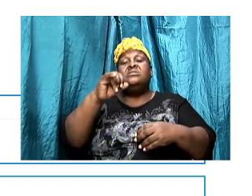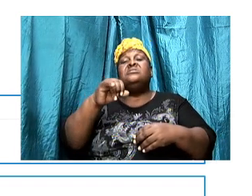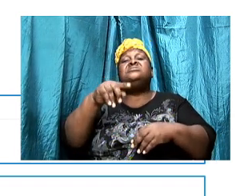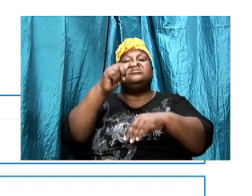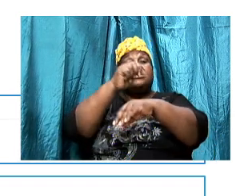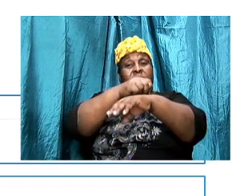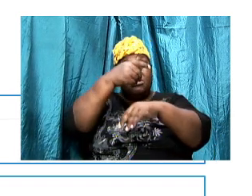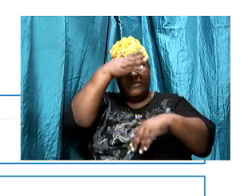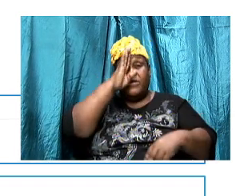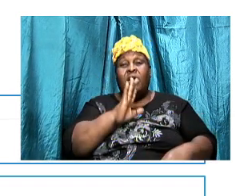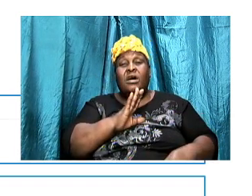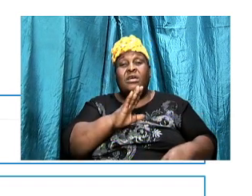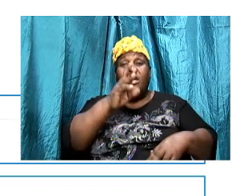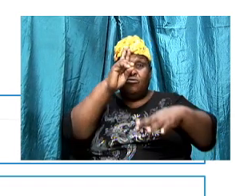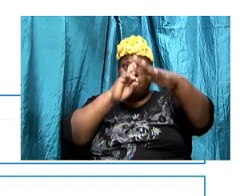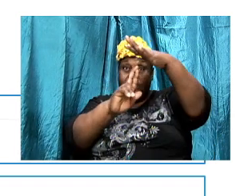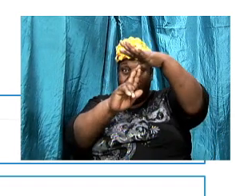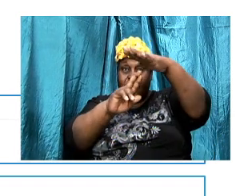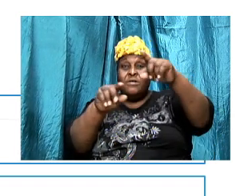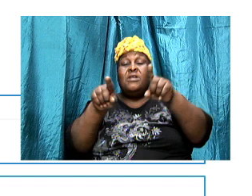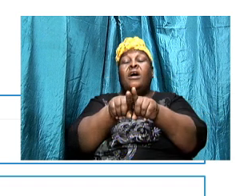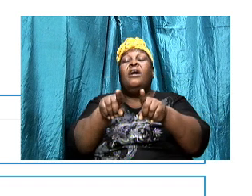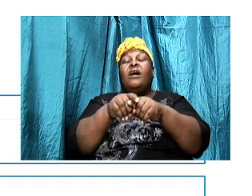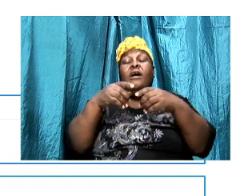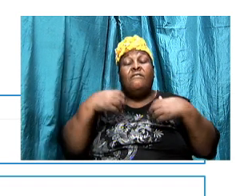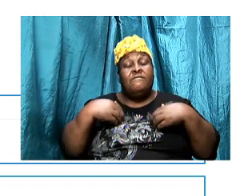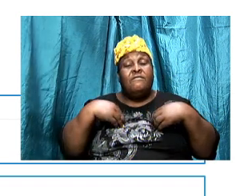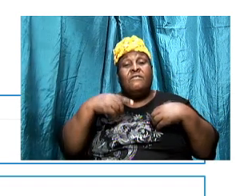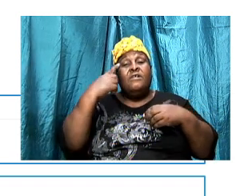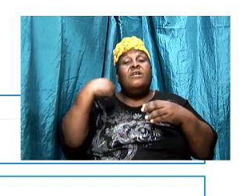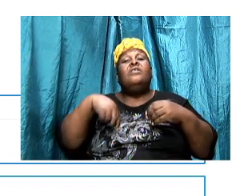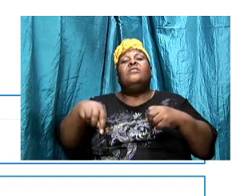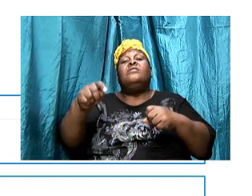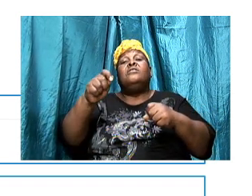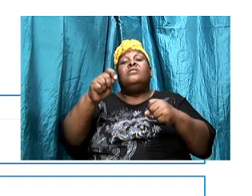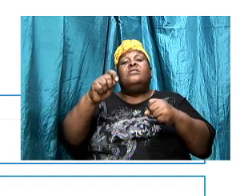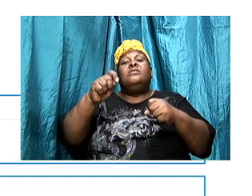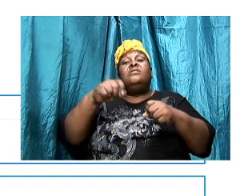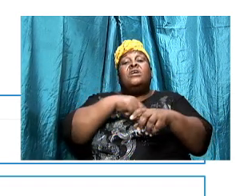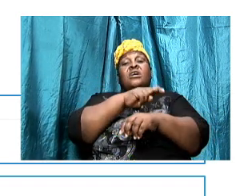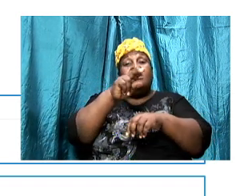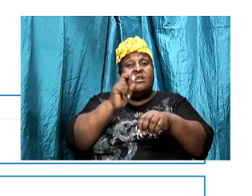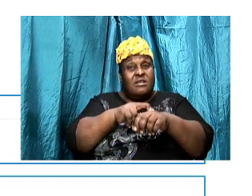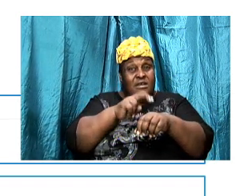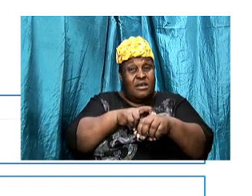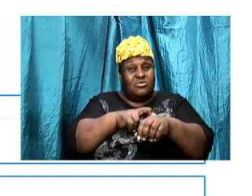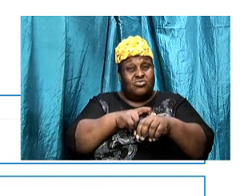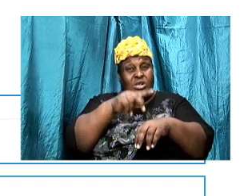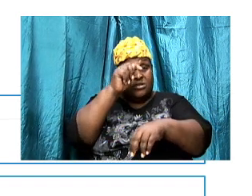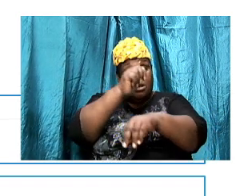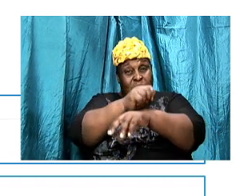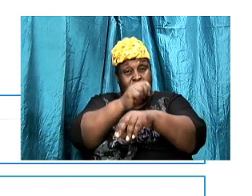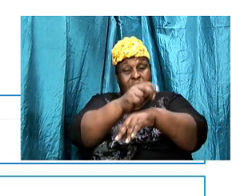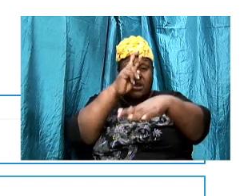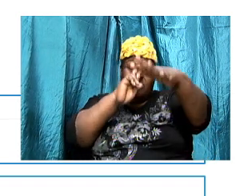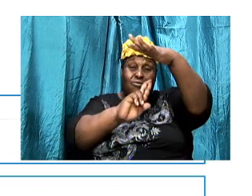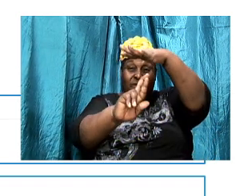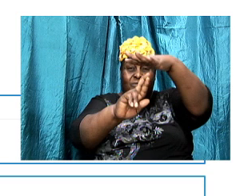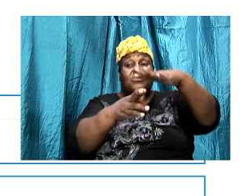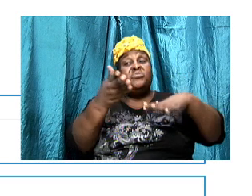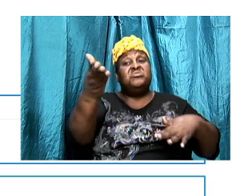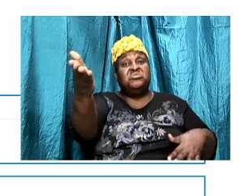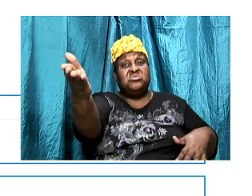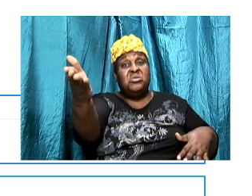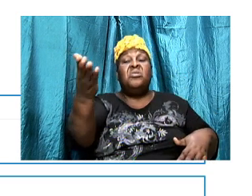for the Old Testament physical temple, because, and the reverence was there, I